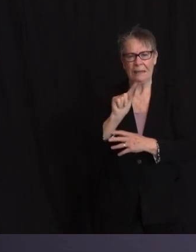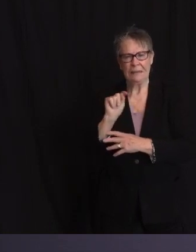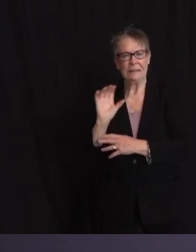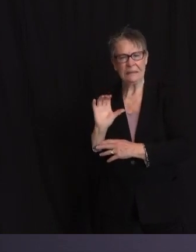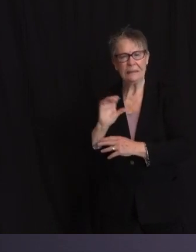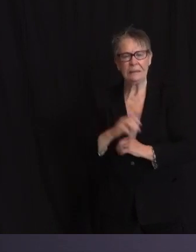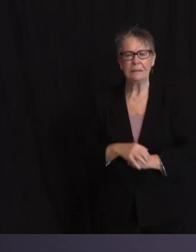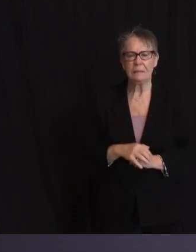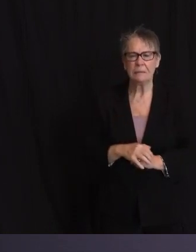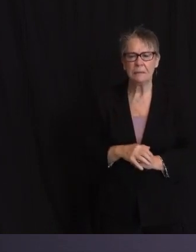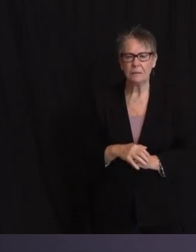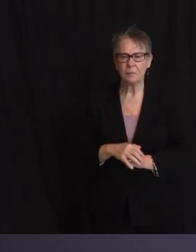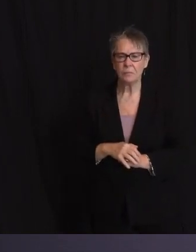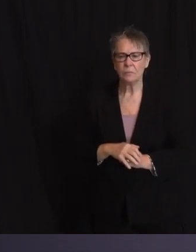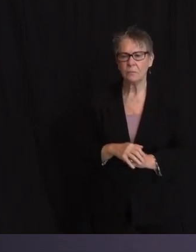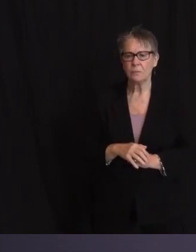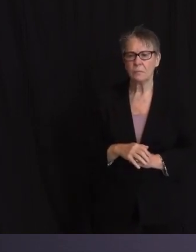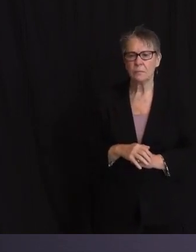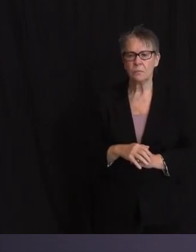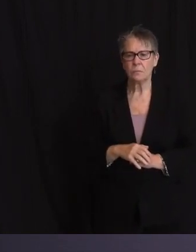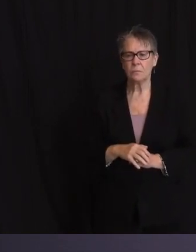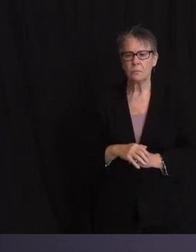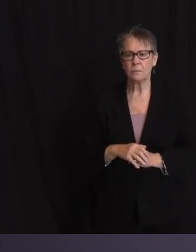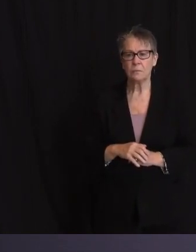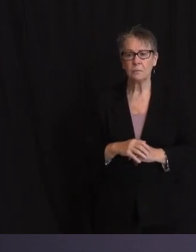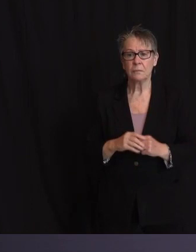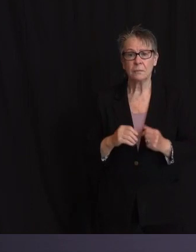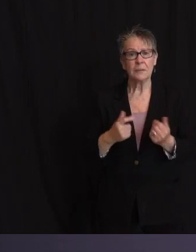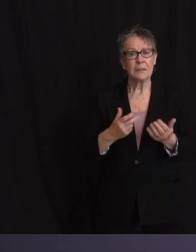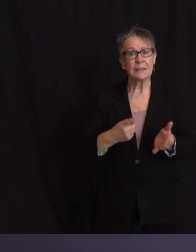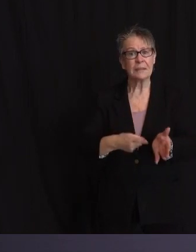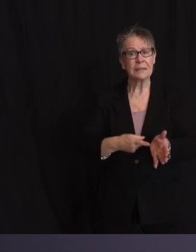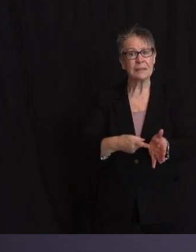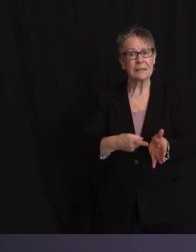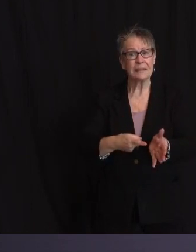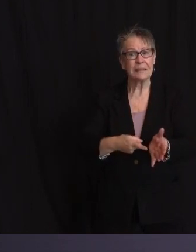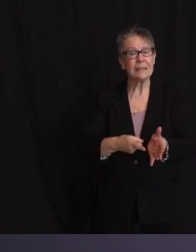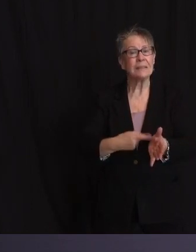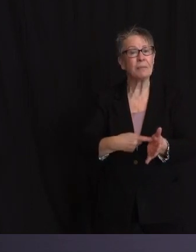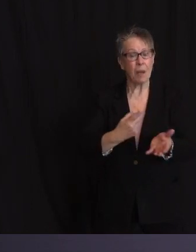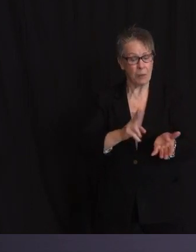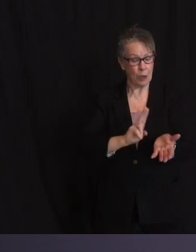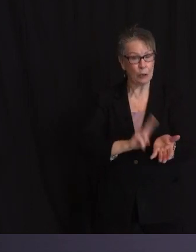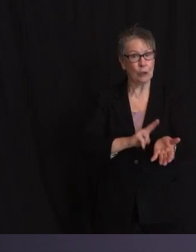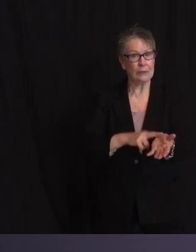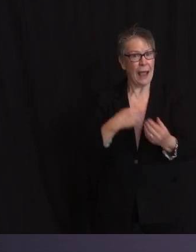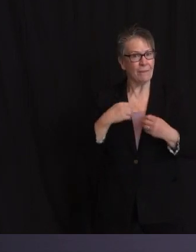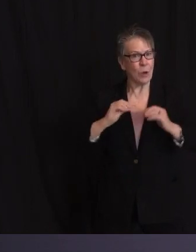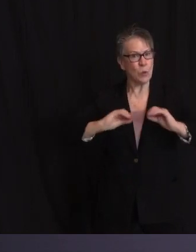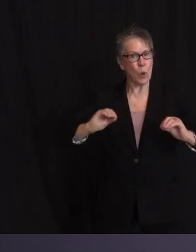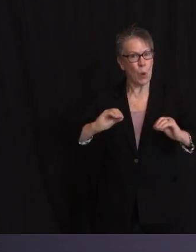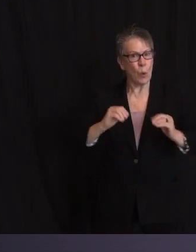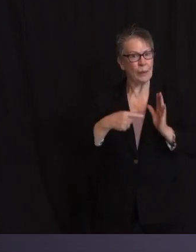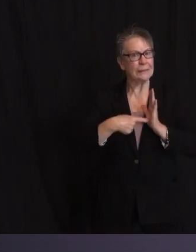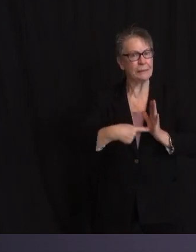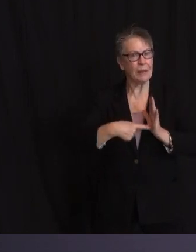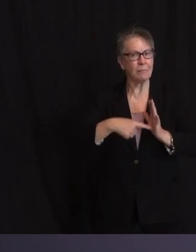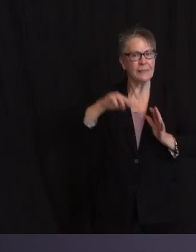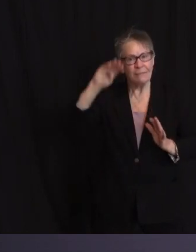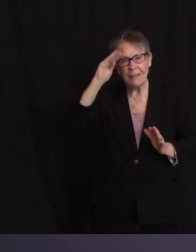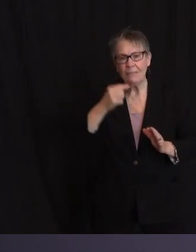long-term facilities unwittingly, and this is unfortunately not just a New Jersey story or tragedy that's unfolded, this is a national